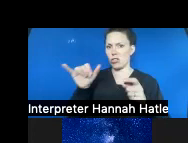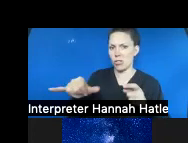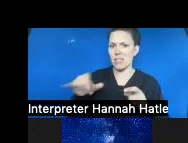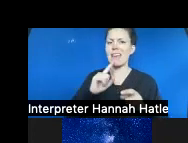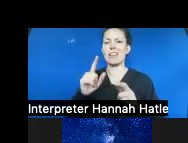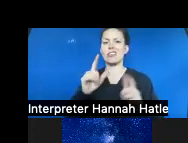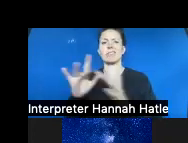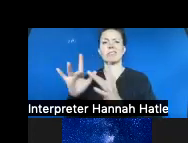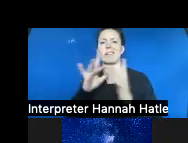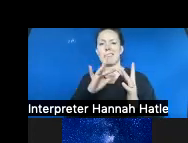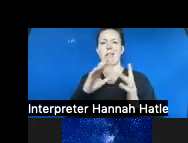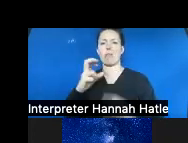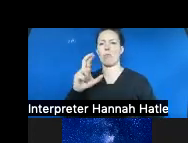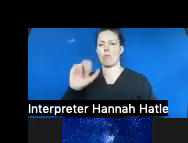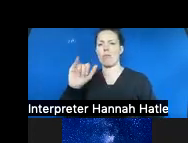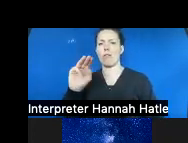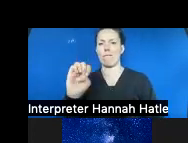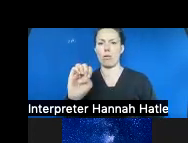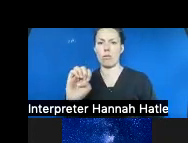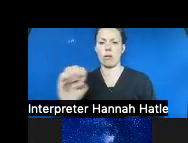and gang-related organized crime.